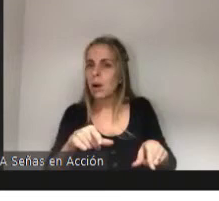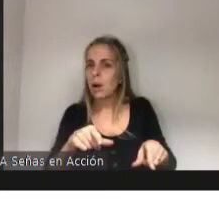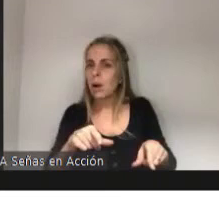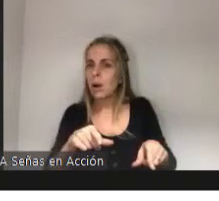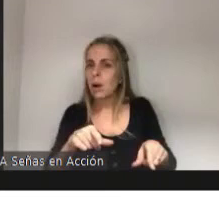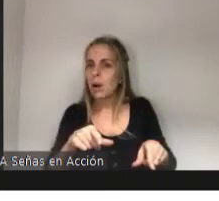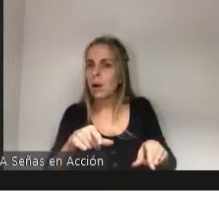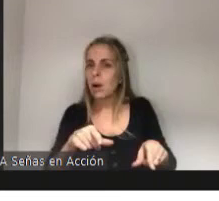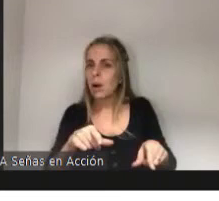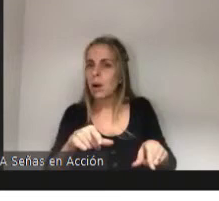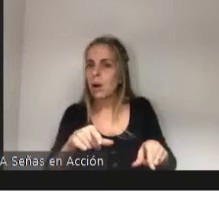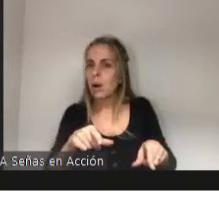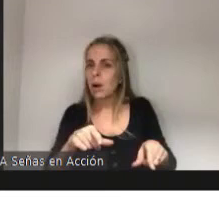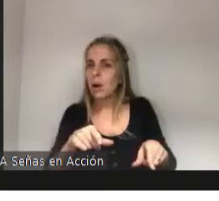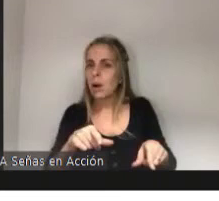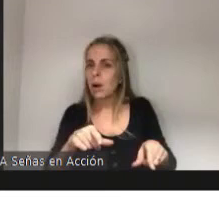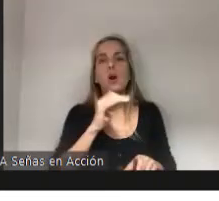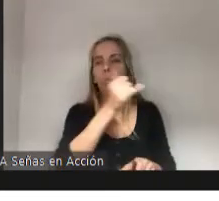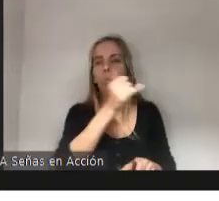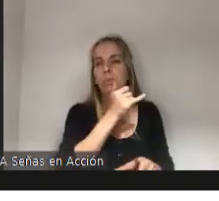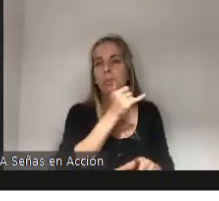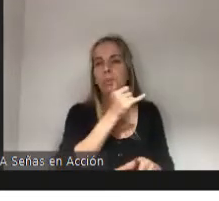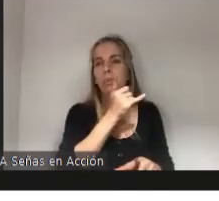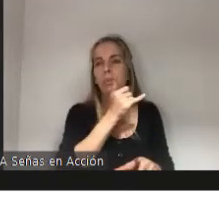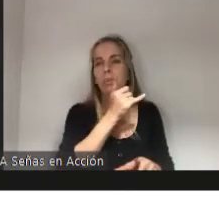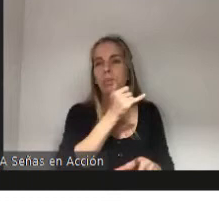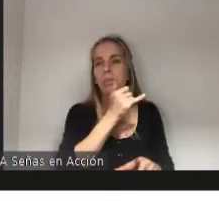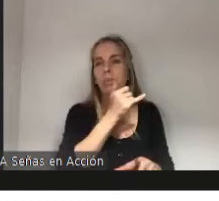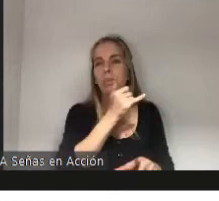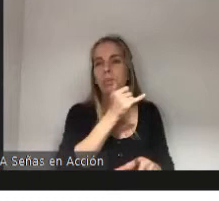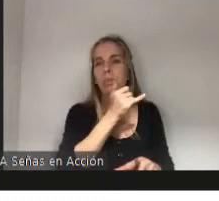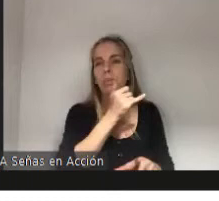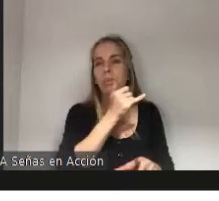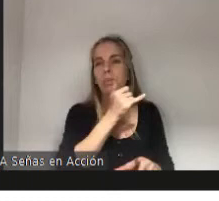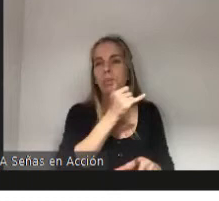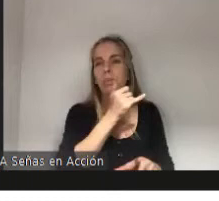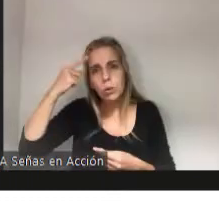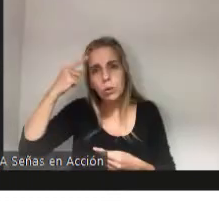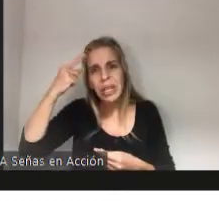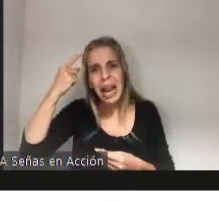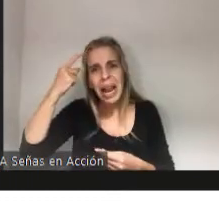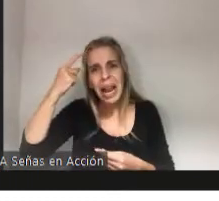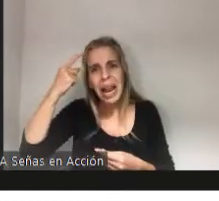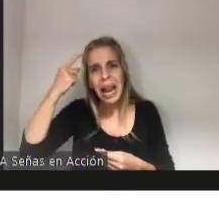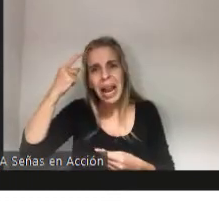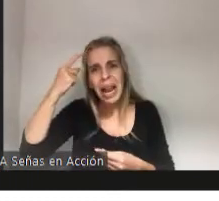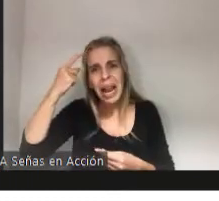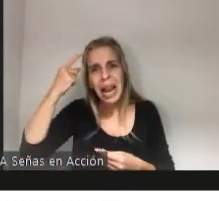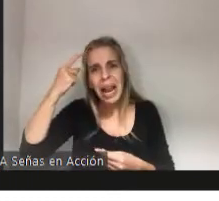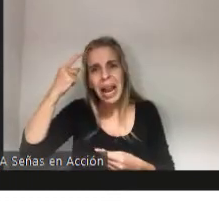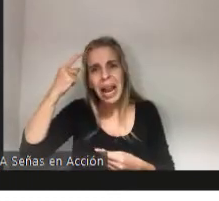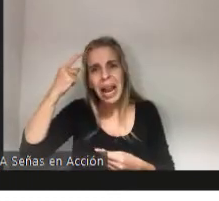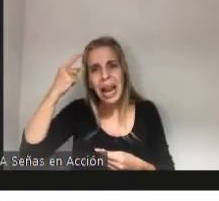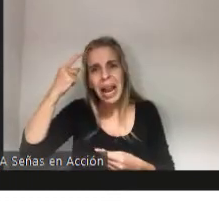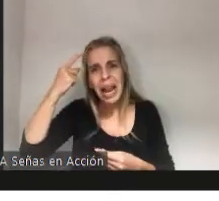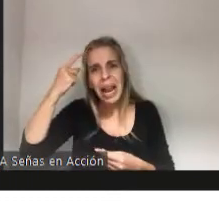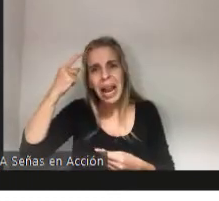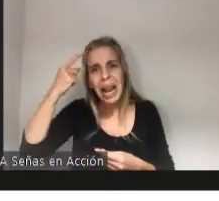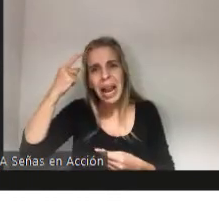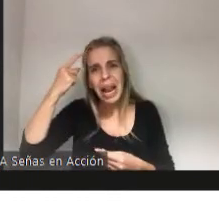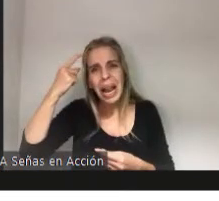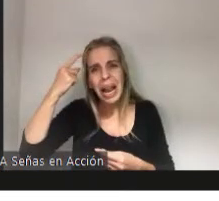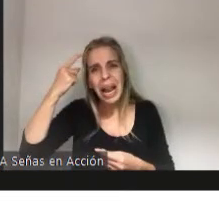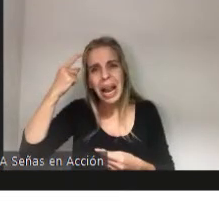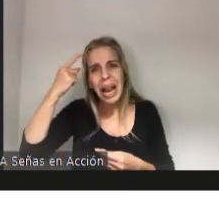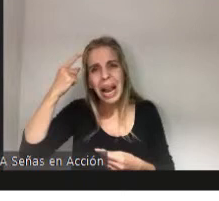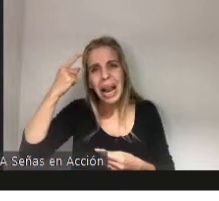what Alejandro suggested, aimed at. Well, actually, intellectuals in Latin America continue to be intellectuals from the national